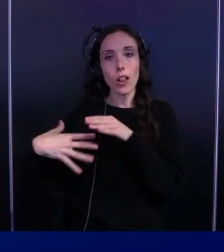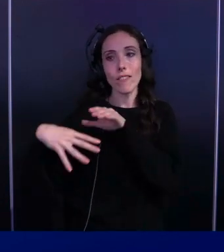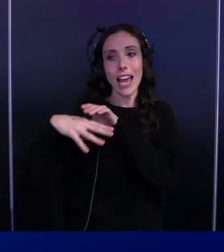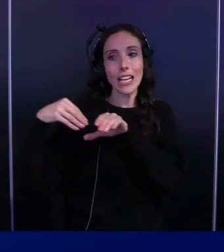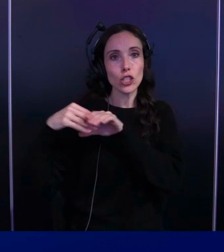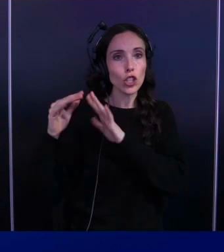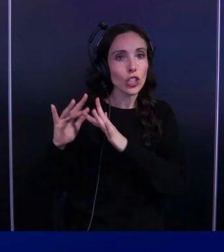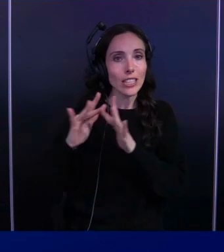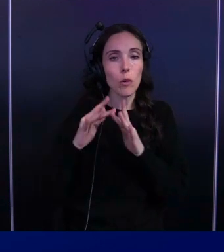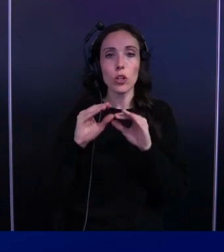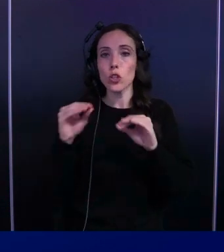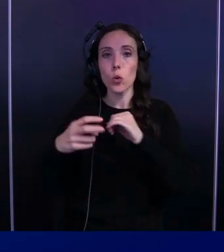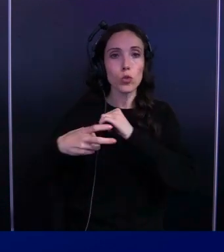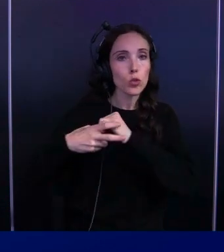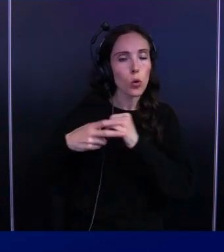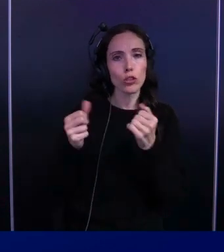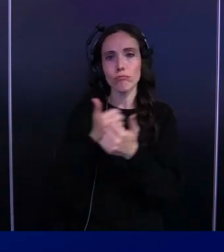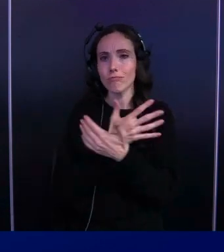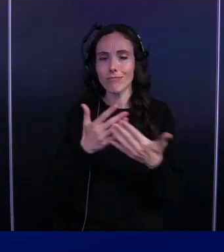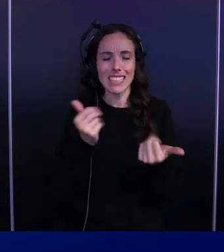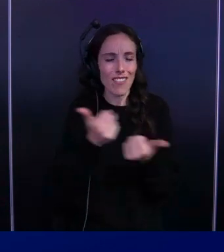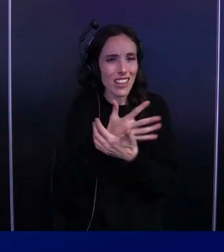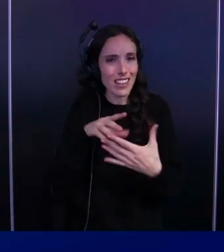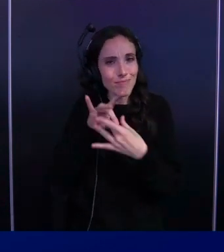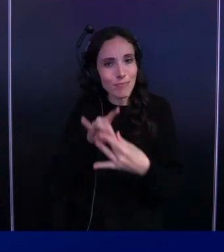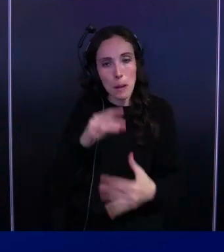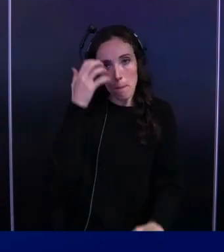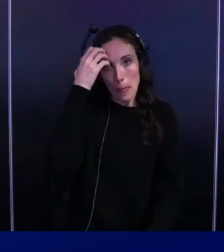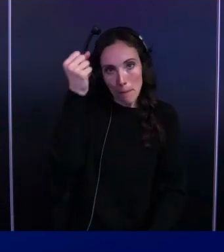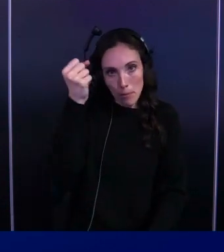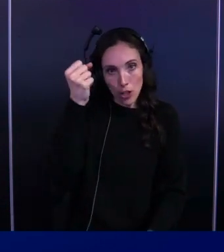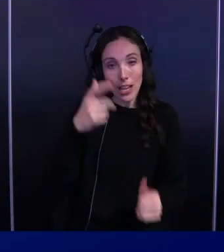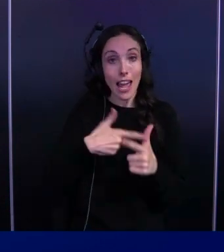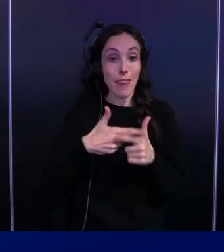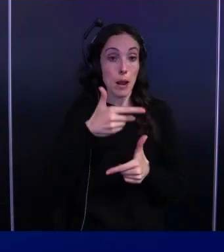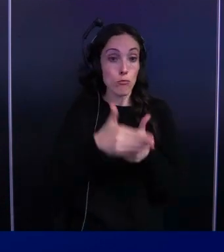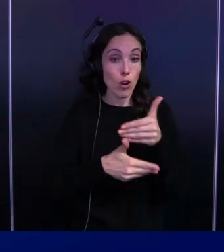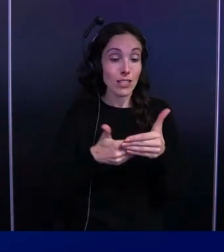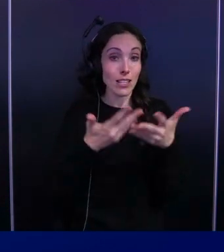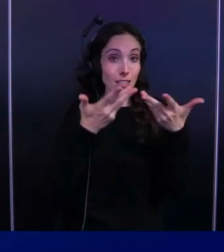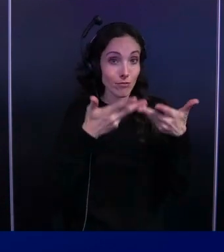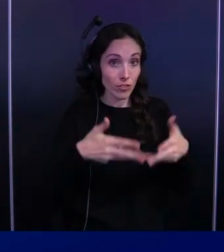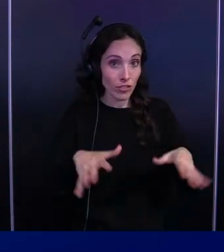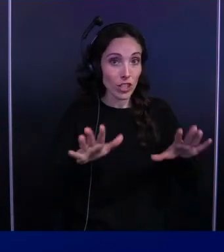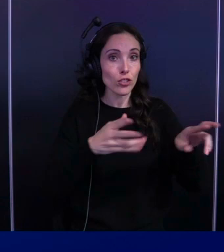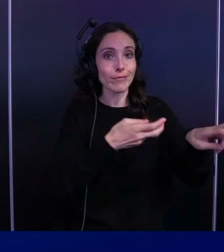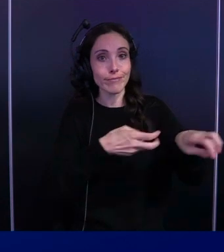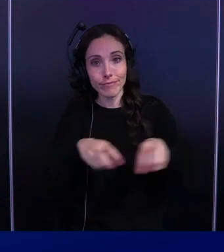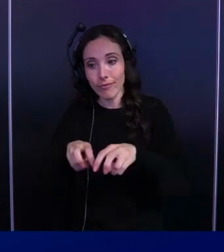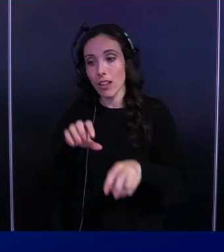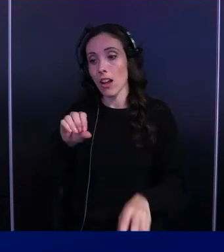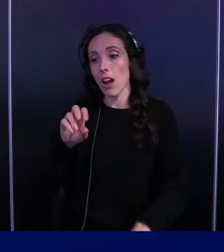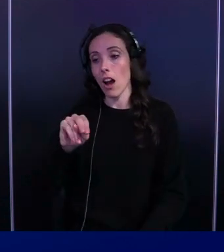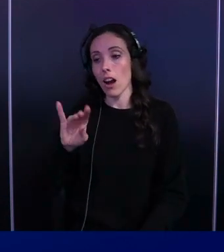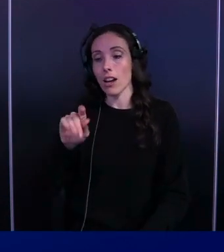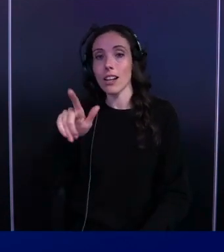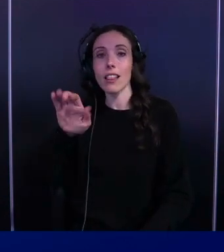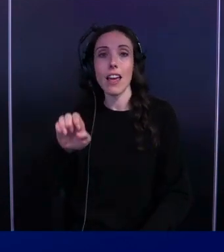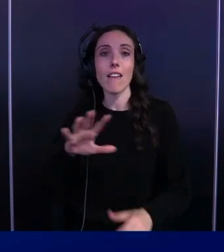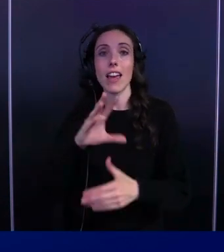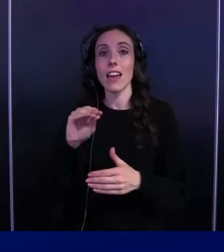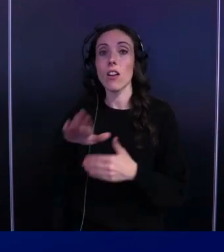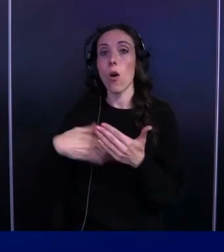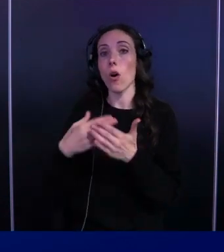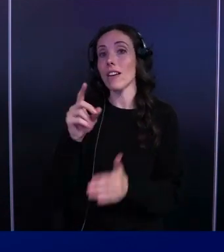storage, nothing. So everything is happening in memory. And when you're done with the processing, you can terminate the enclave, and all of the data just evaporates.